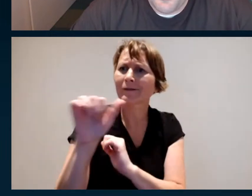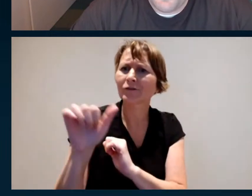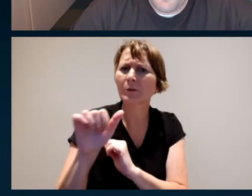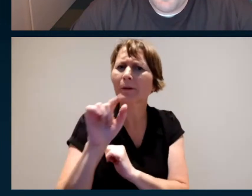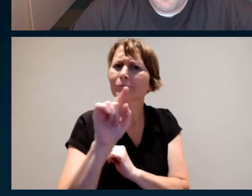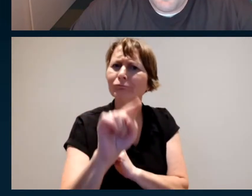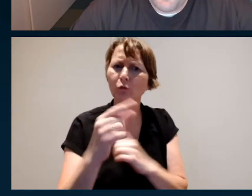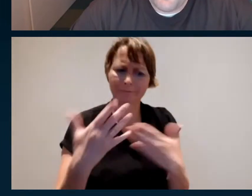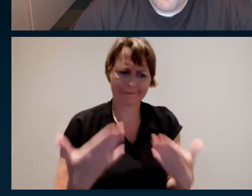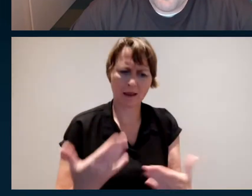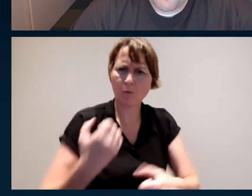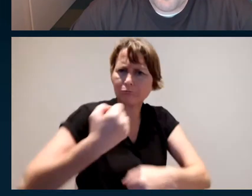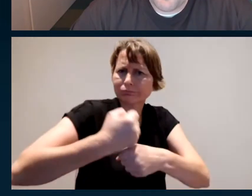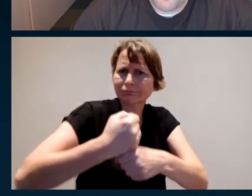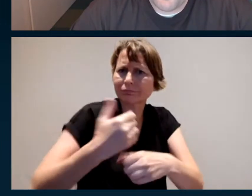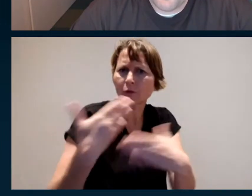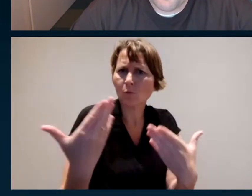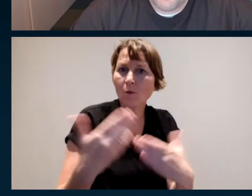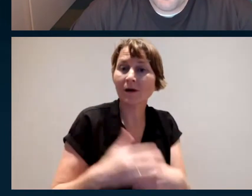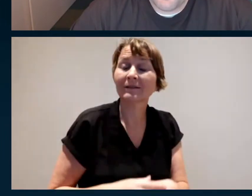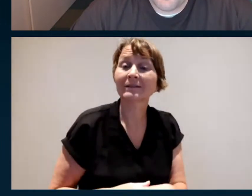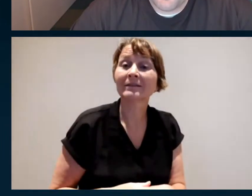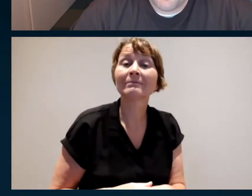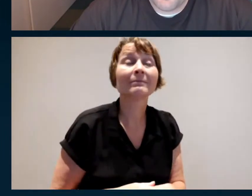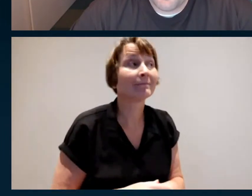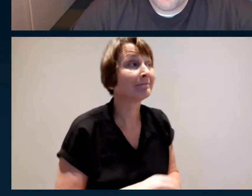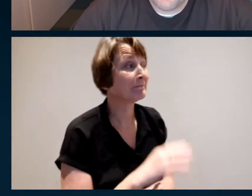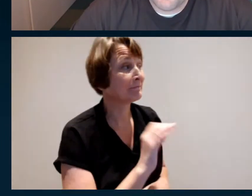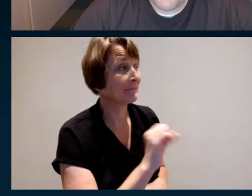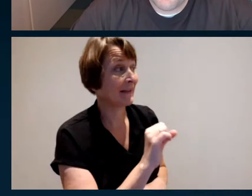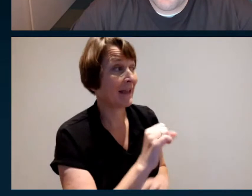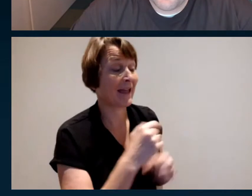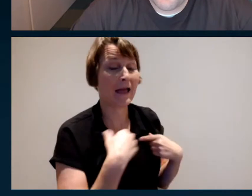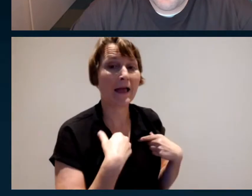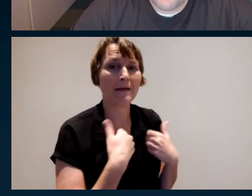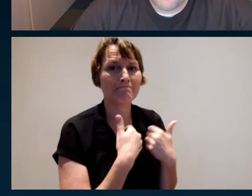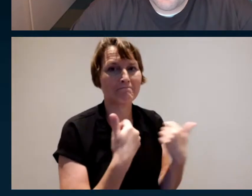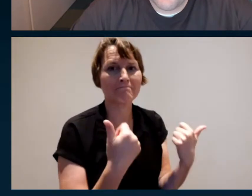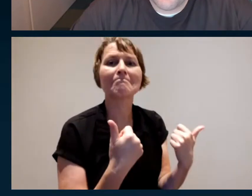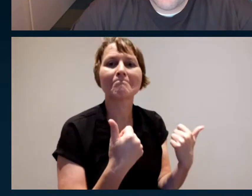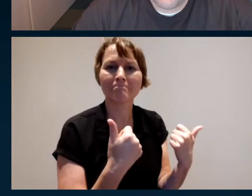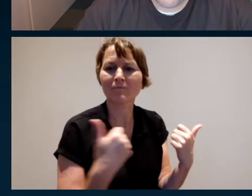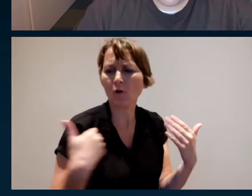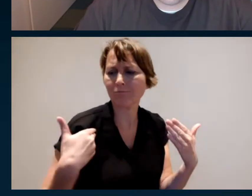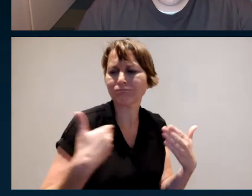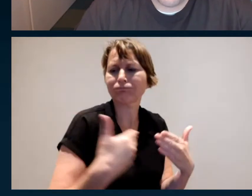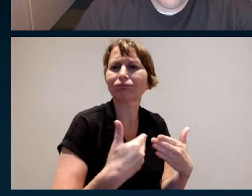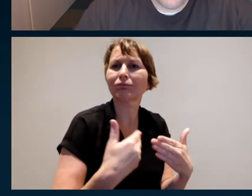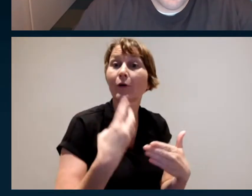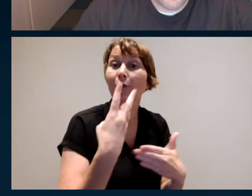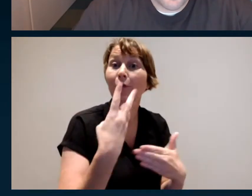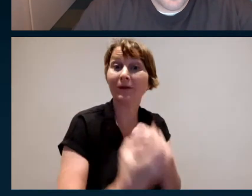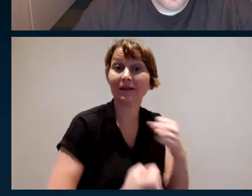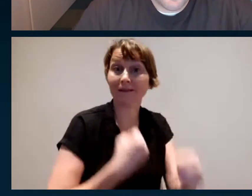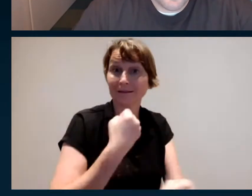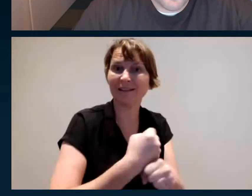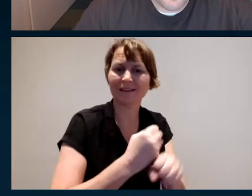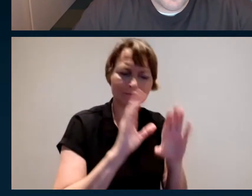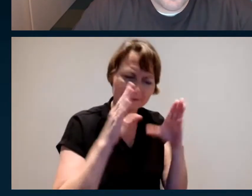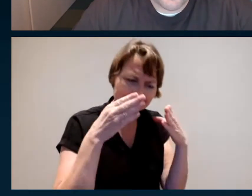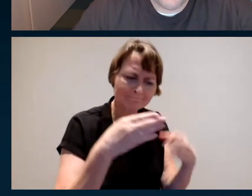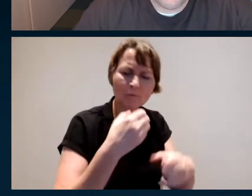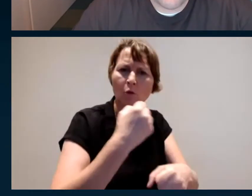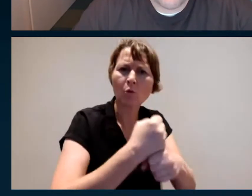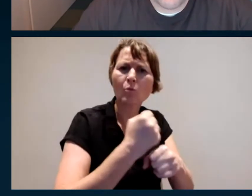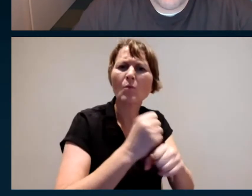on? Yes, that's indeed fantastic. For the last 3 years, I'm working at multiple cloud center